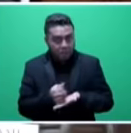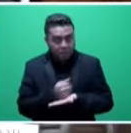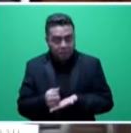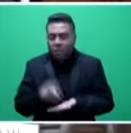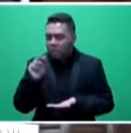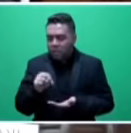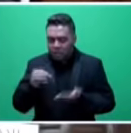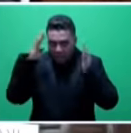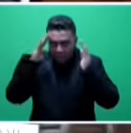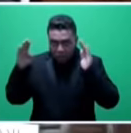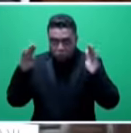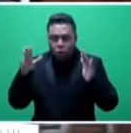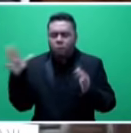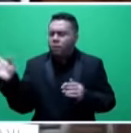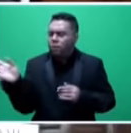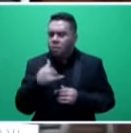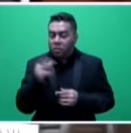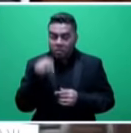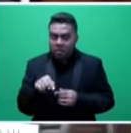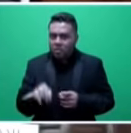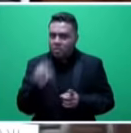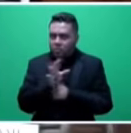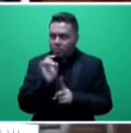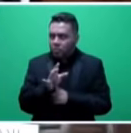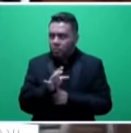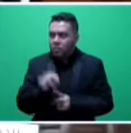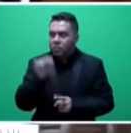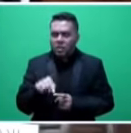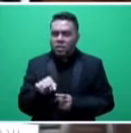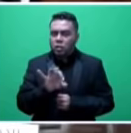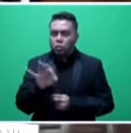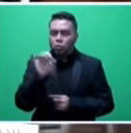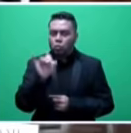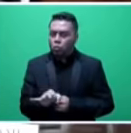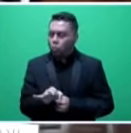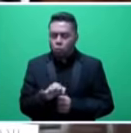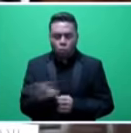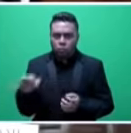because this is historic. It is unprecedented.